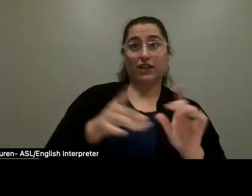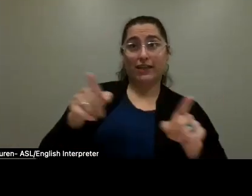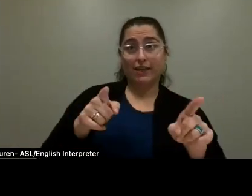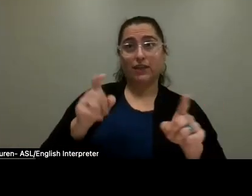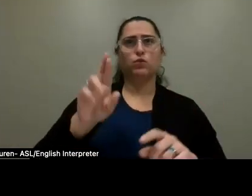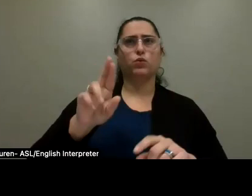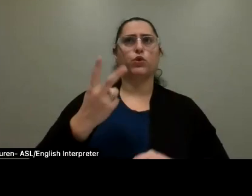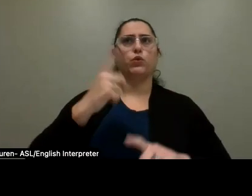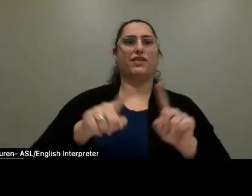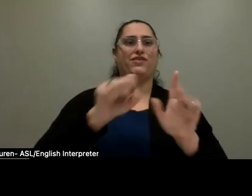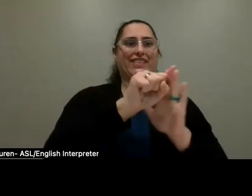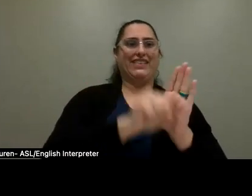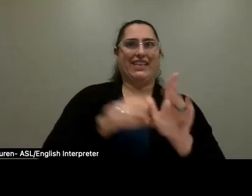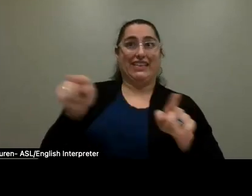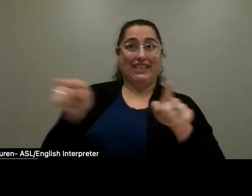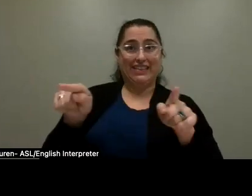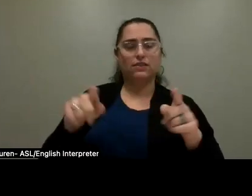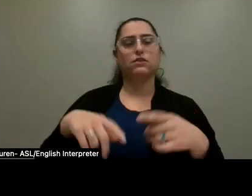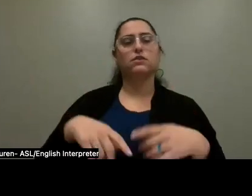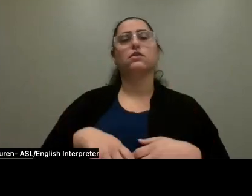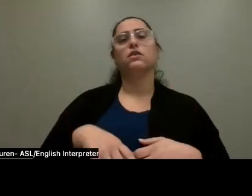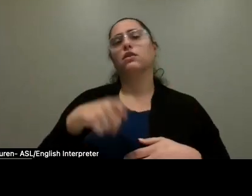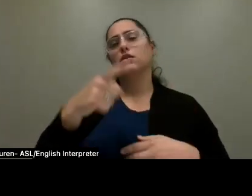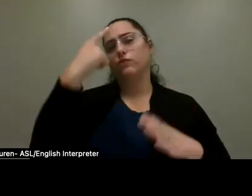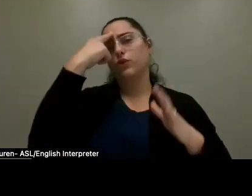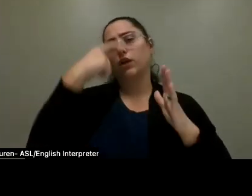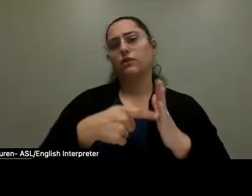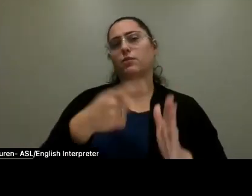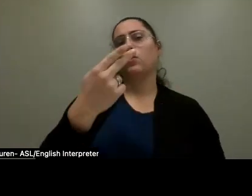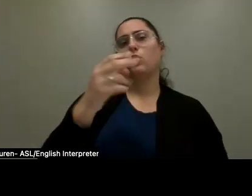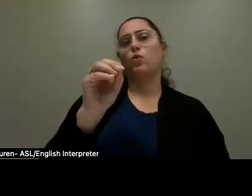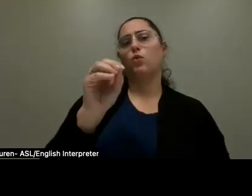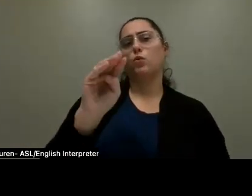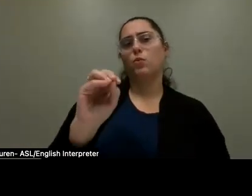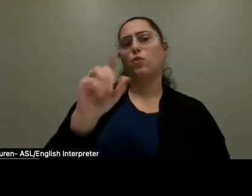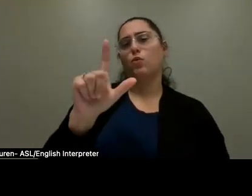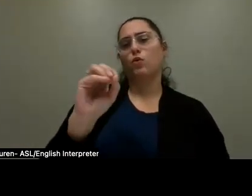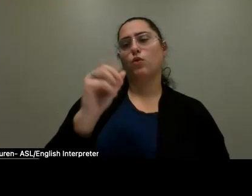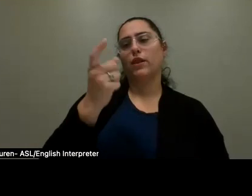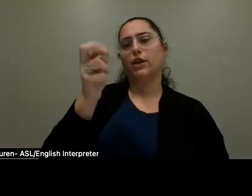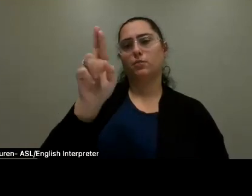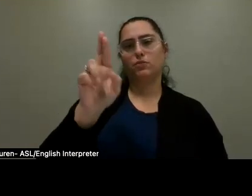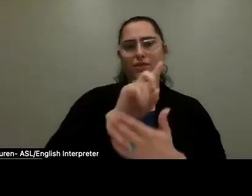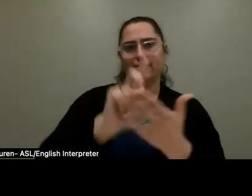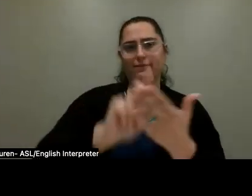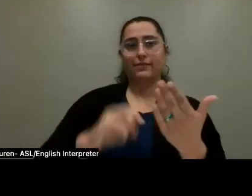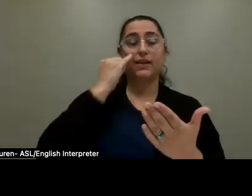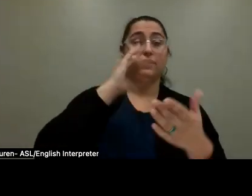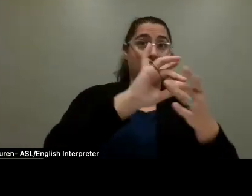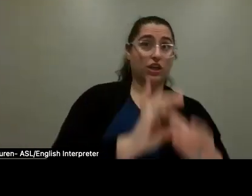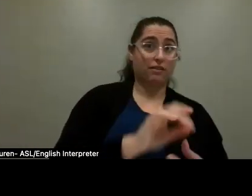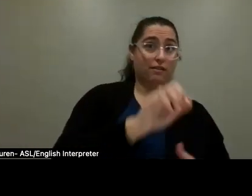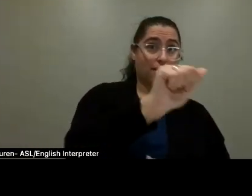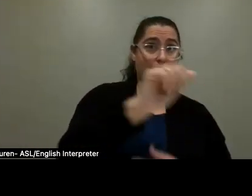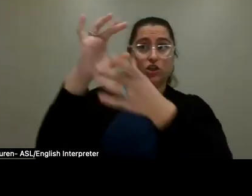so I guess in this case, I'm showing this for homo-oligomer design. If I have chain A and chain B, and I want just one sequence, that would be A and